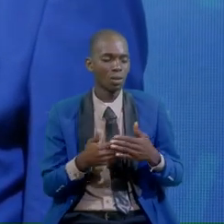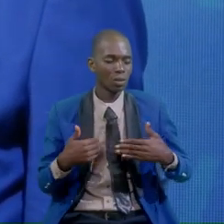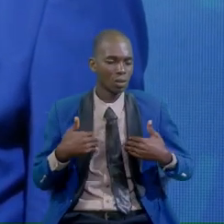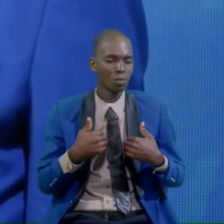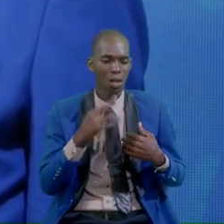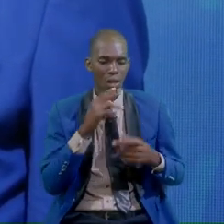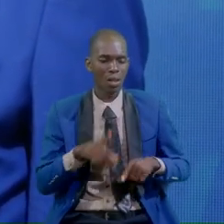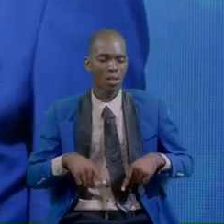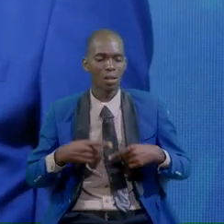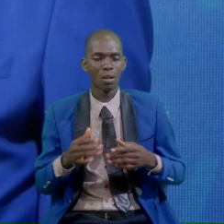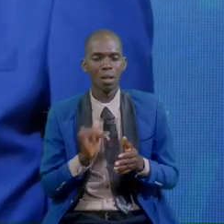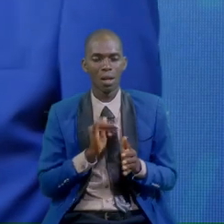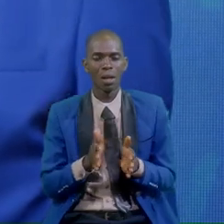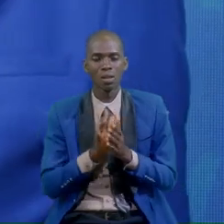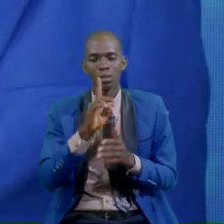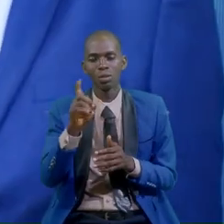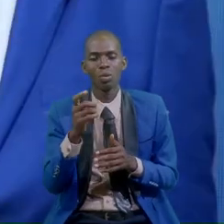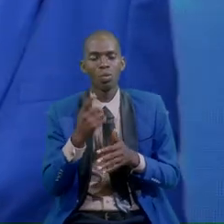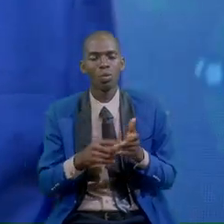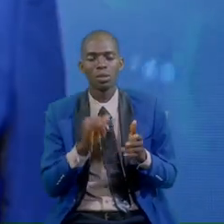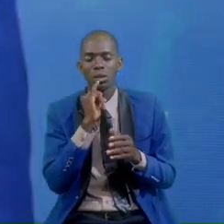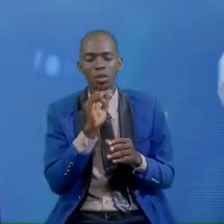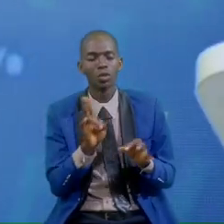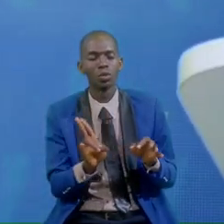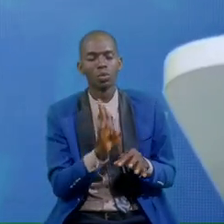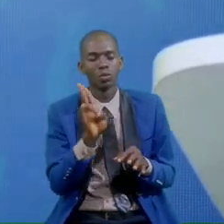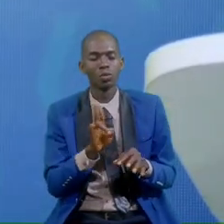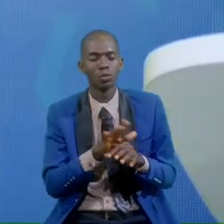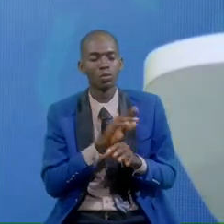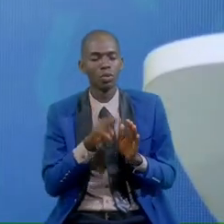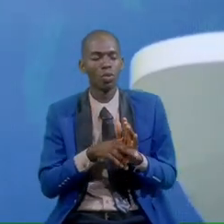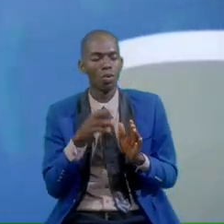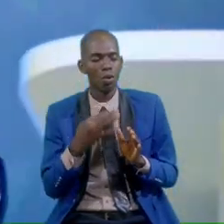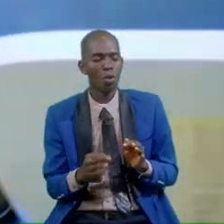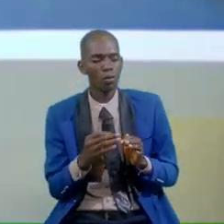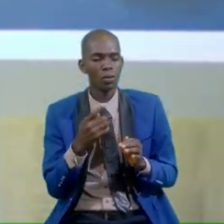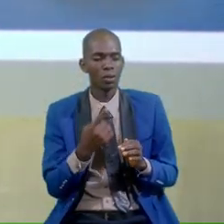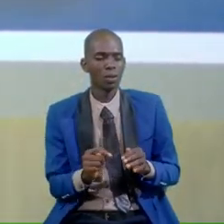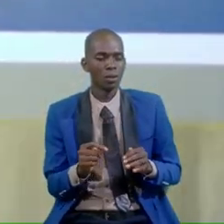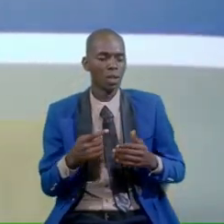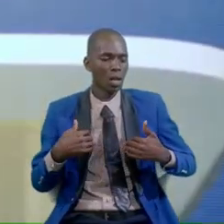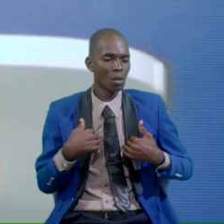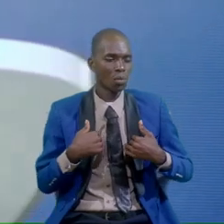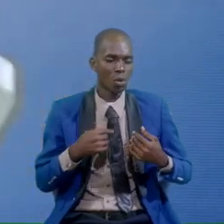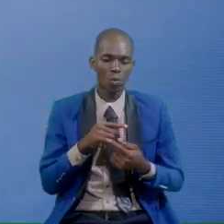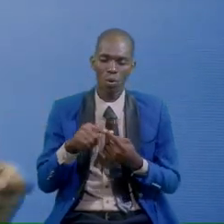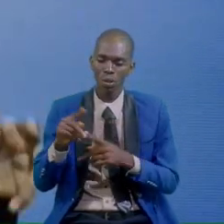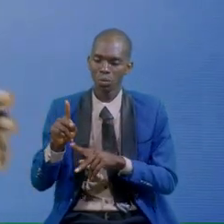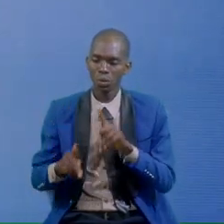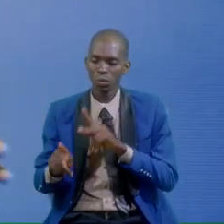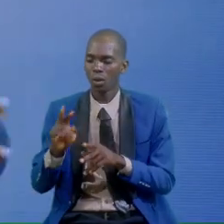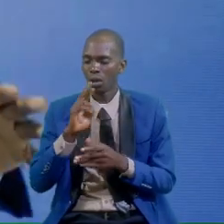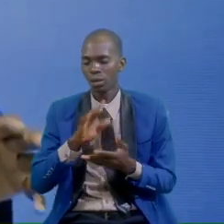the animals when the people are dead? And we need to ask ourselves